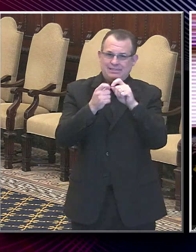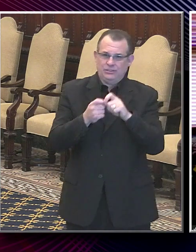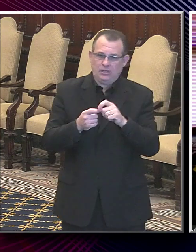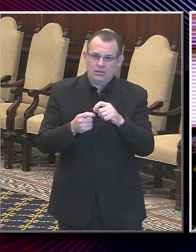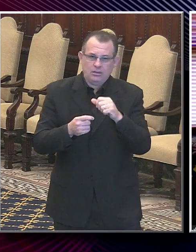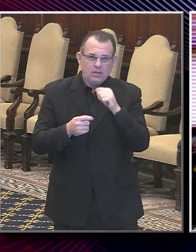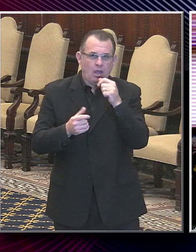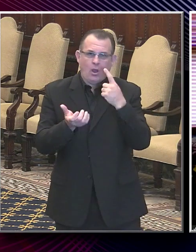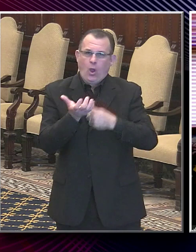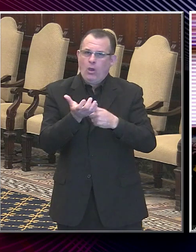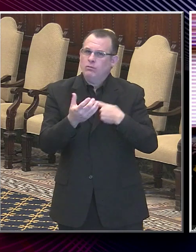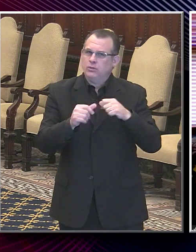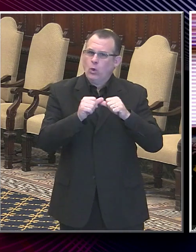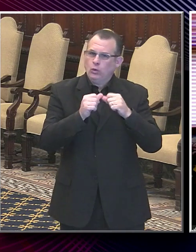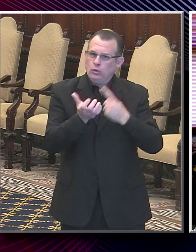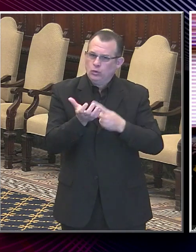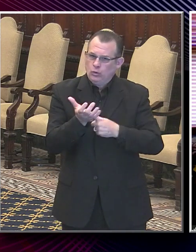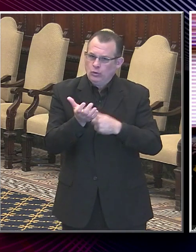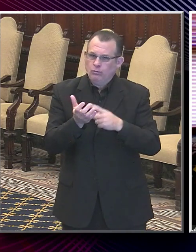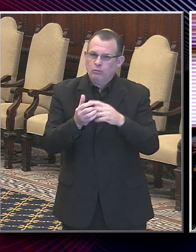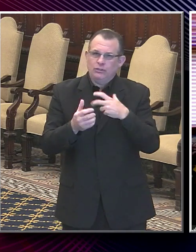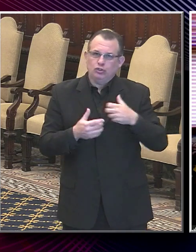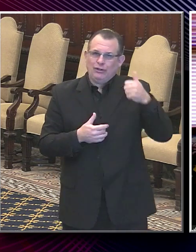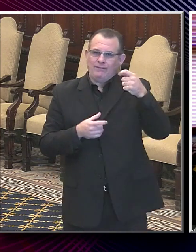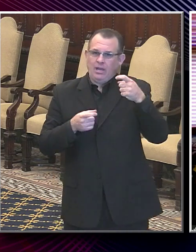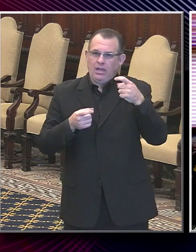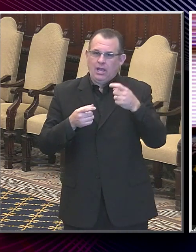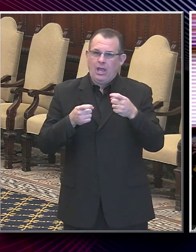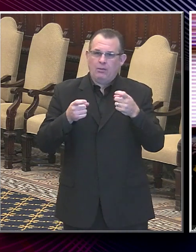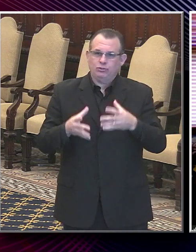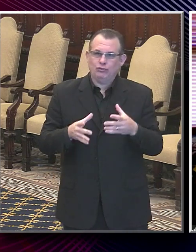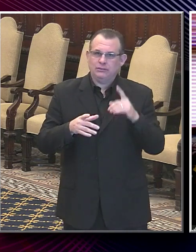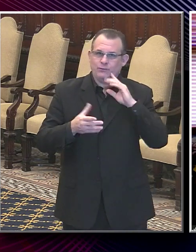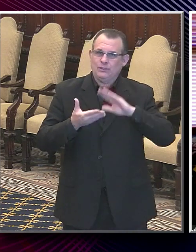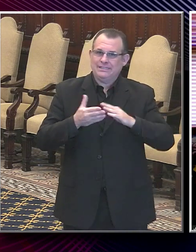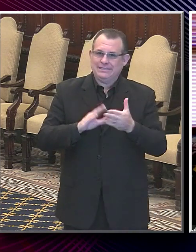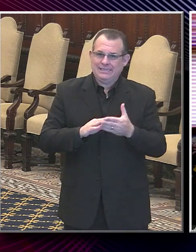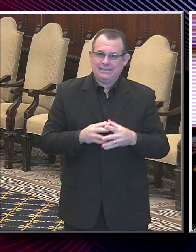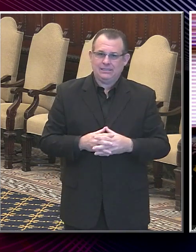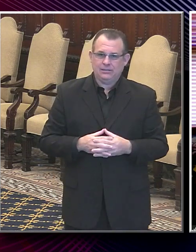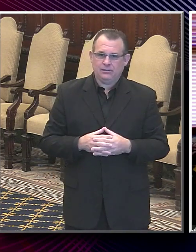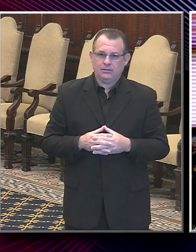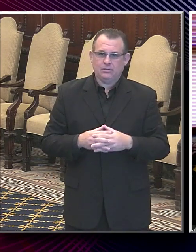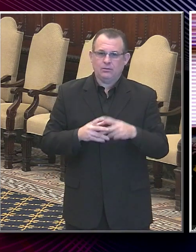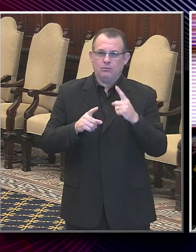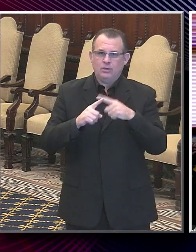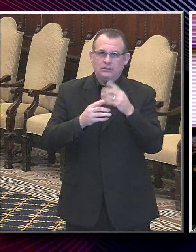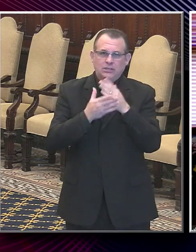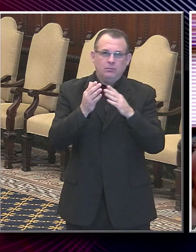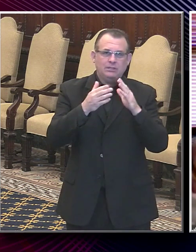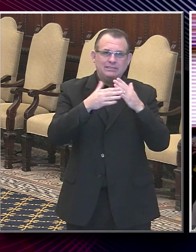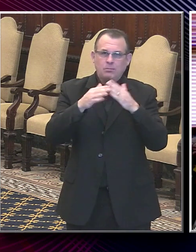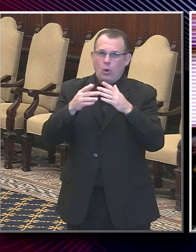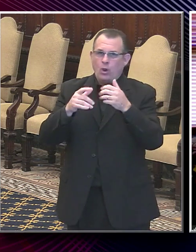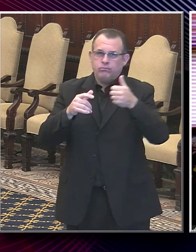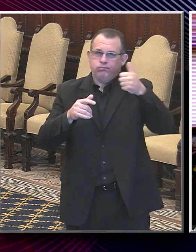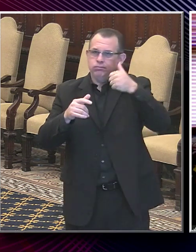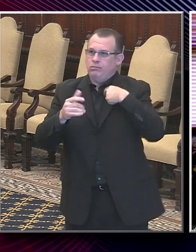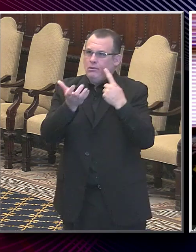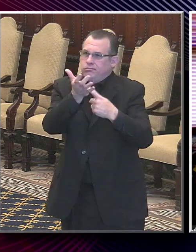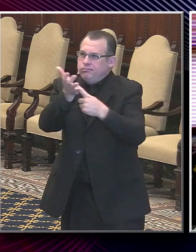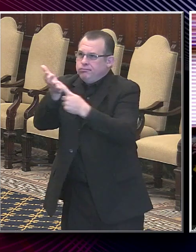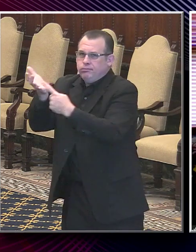the chief administrator for the city and some of the department heads, trying to kind of